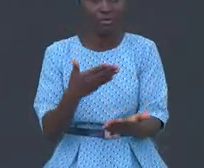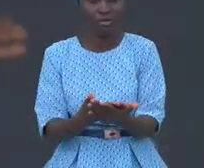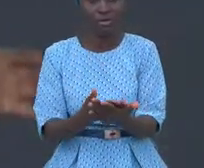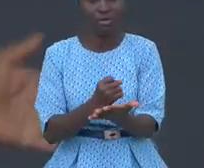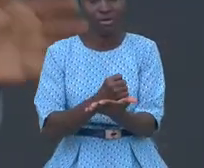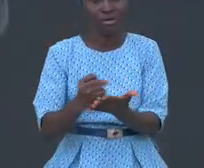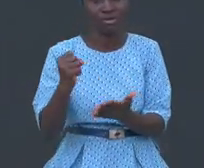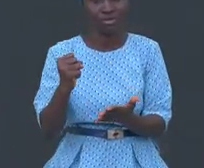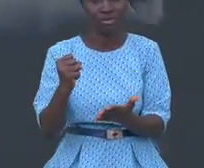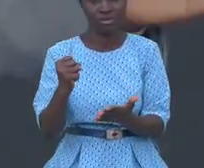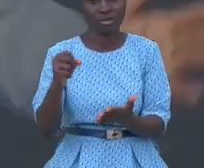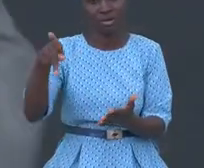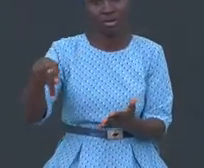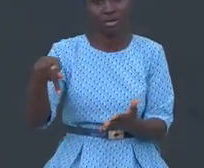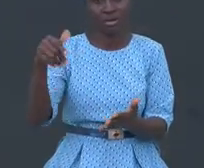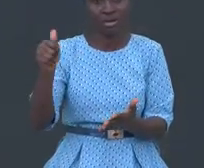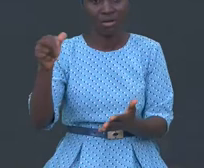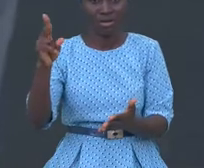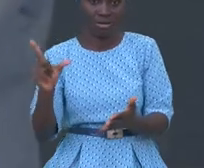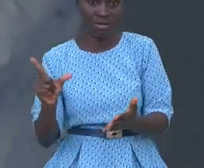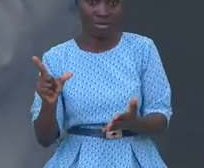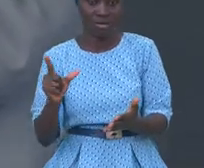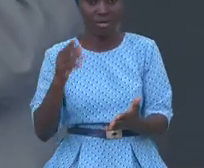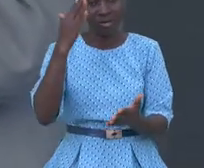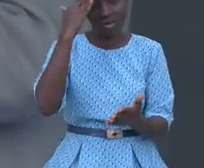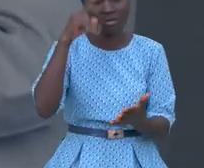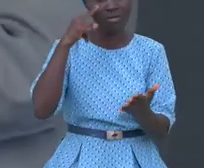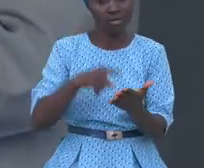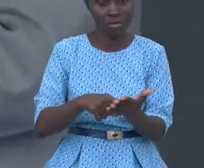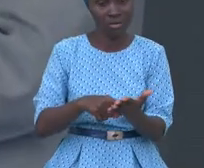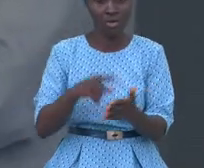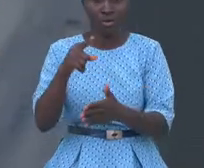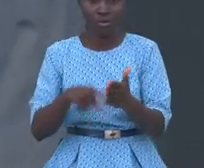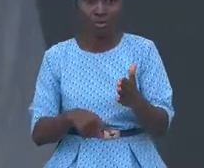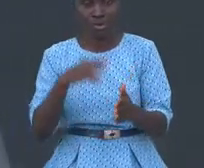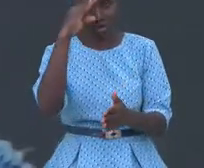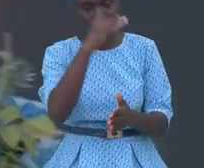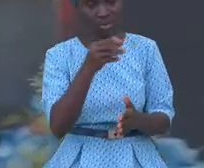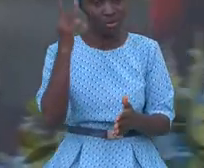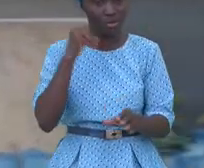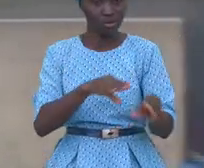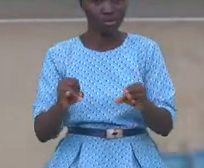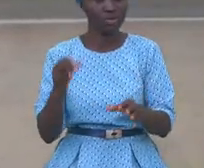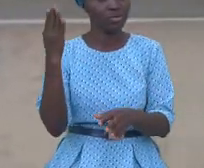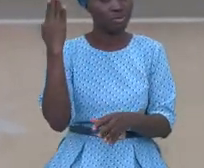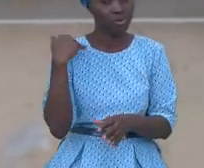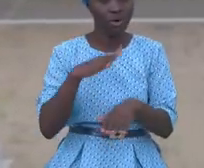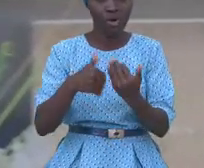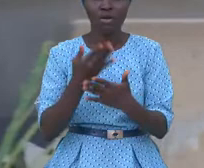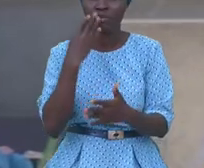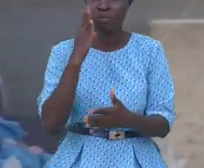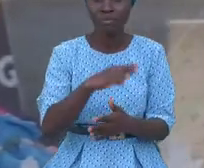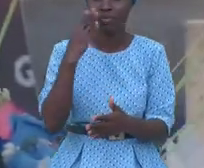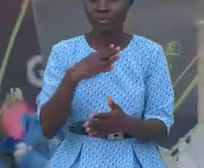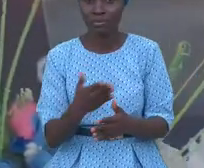was doing before, where he had been before, and all those bad things that he did before. He said, even to be